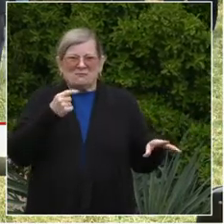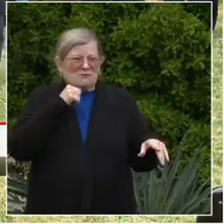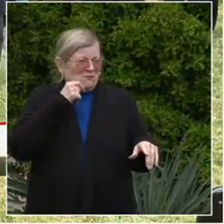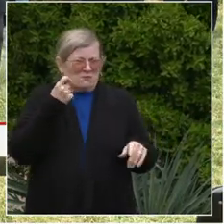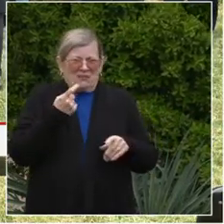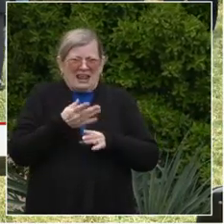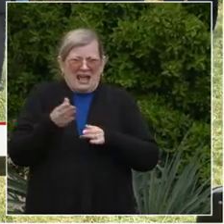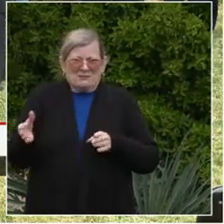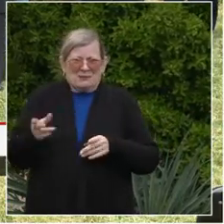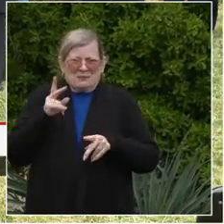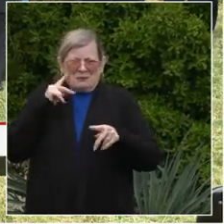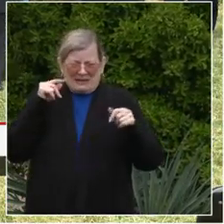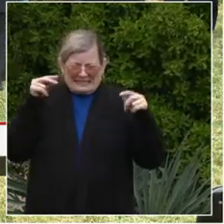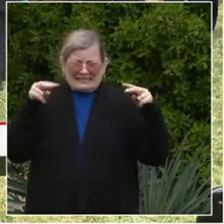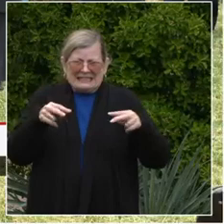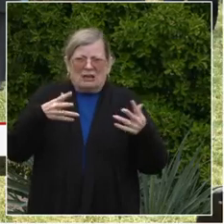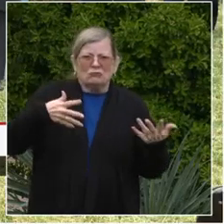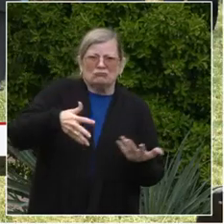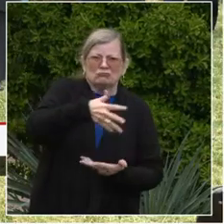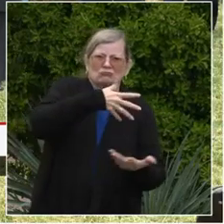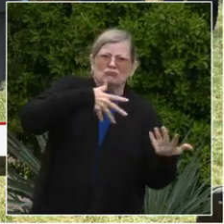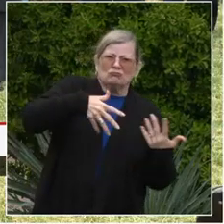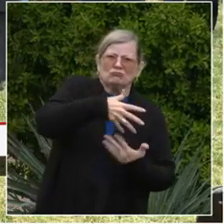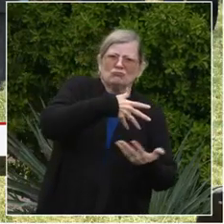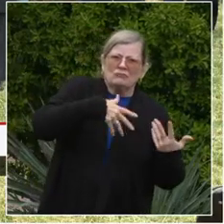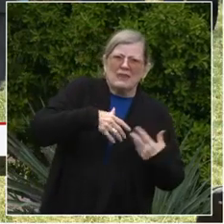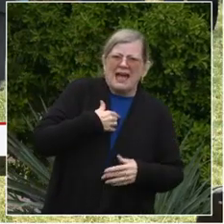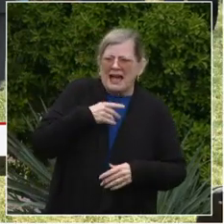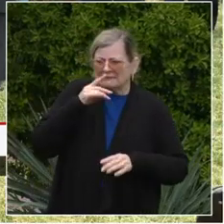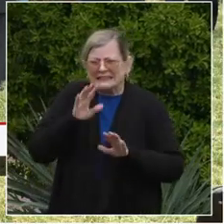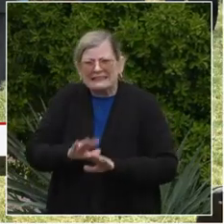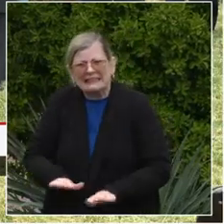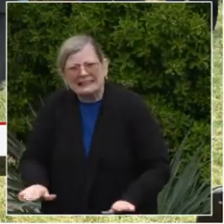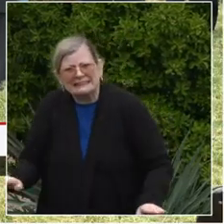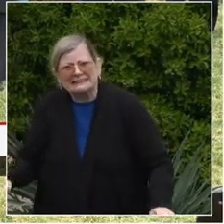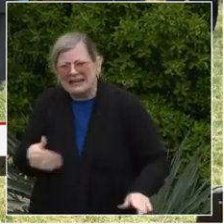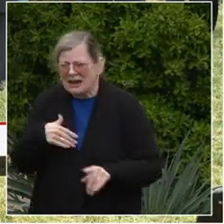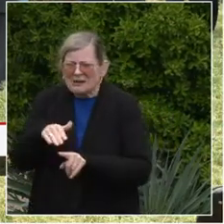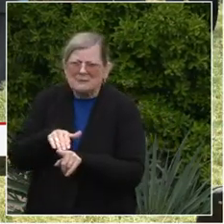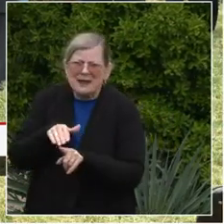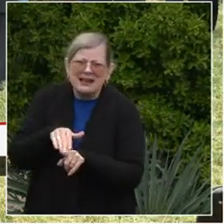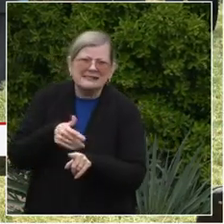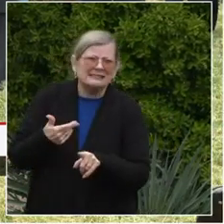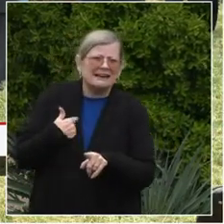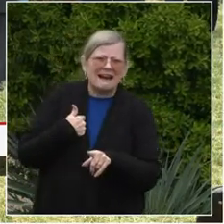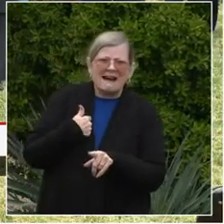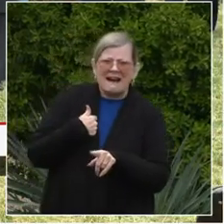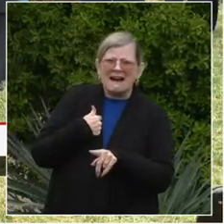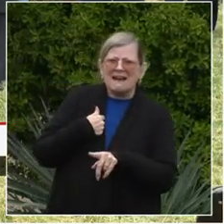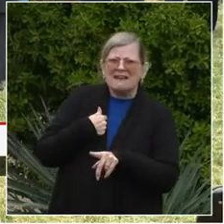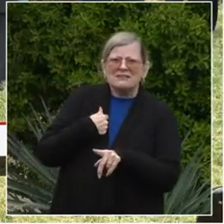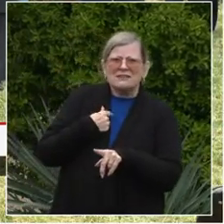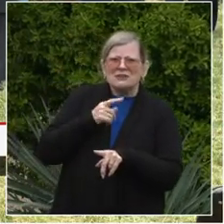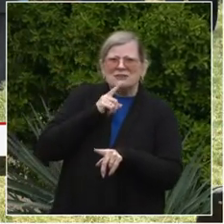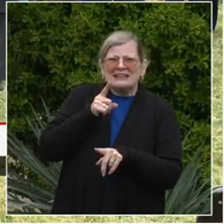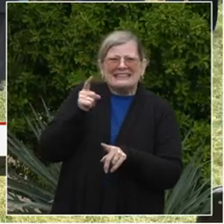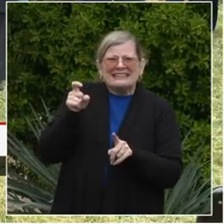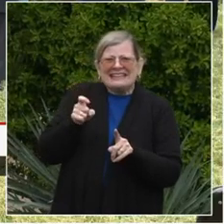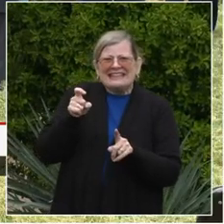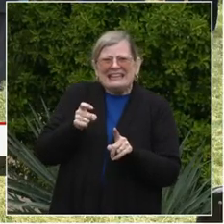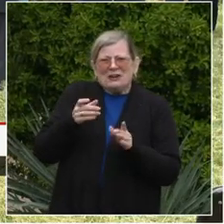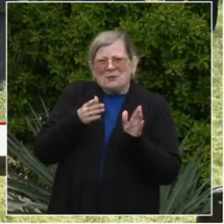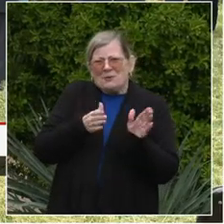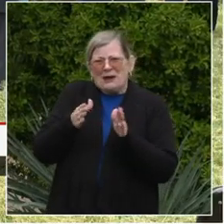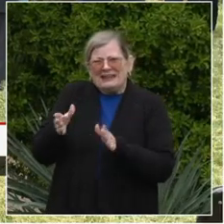city. And we have kids back here, we have pets, and we just really need a way to keep these